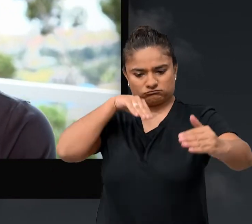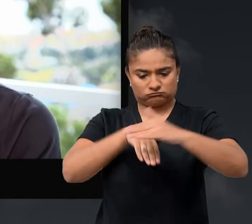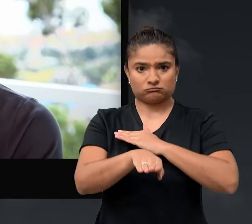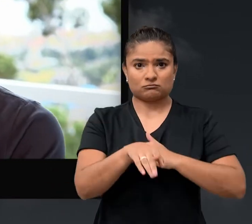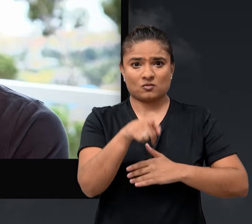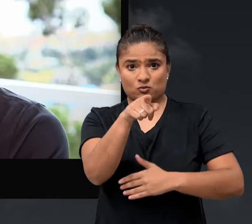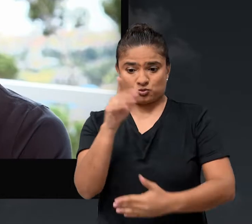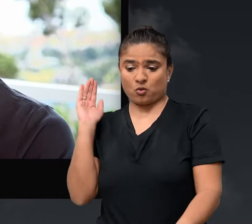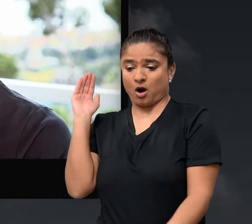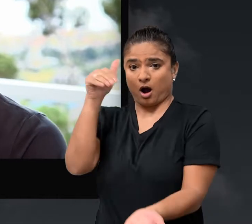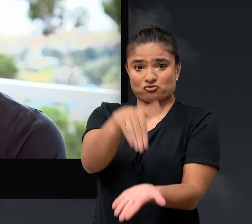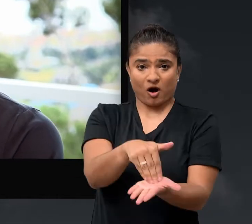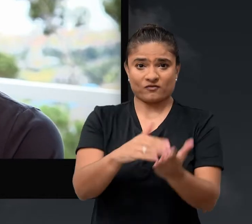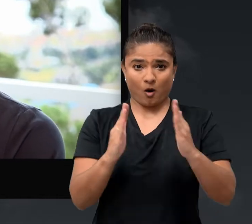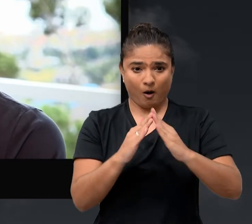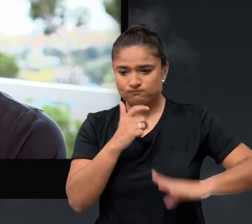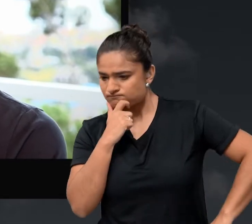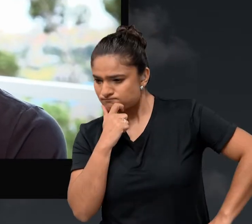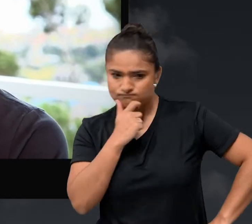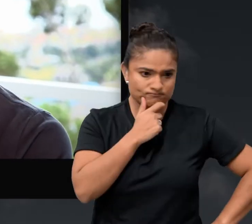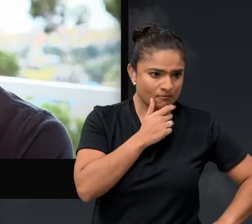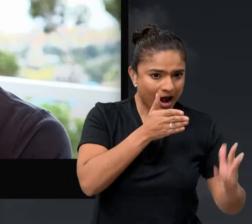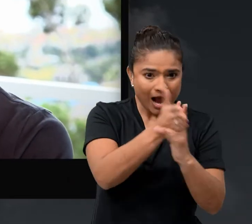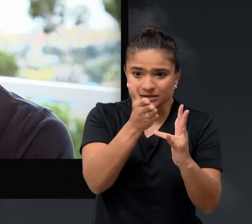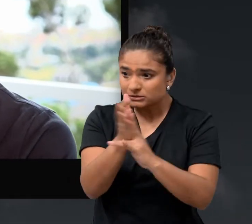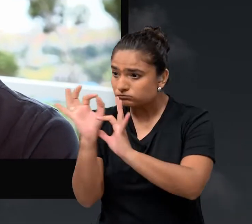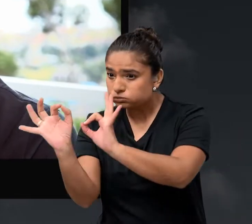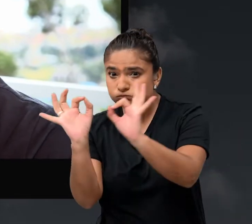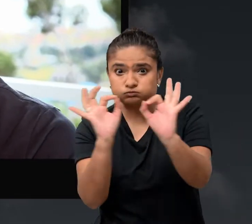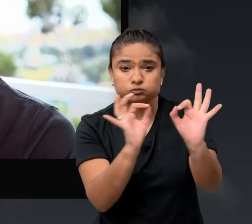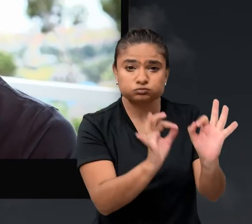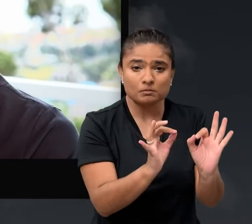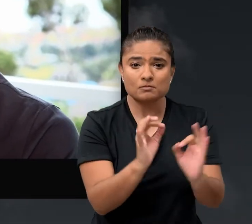home or on the horizon. But set your